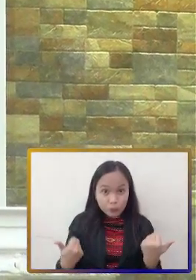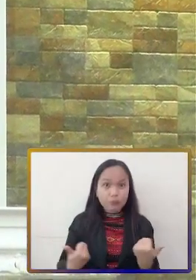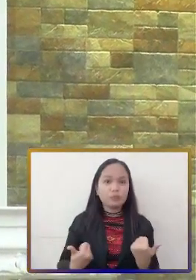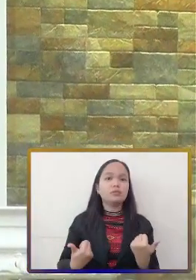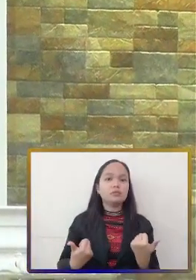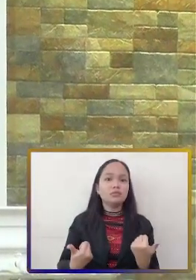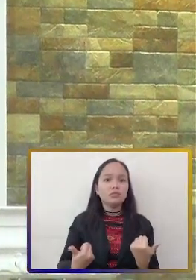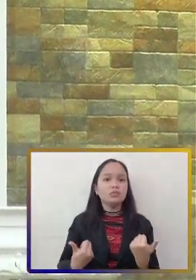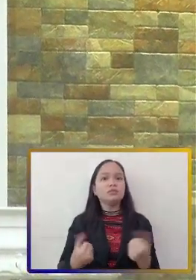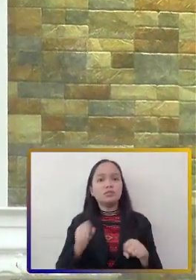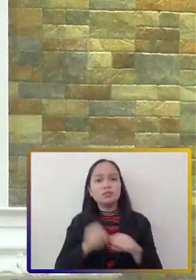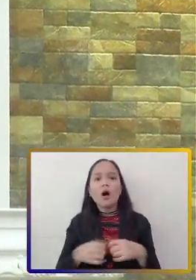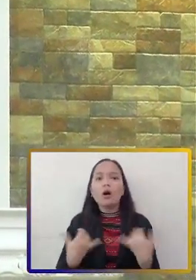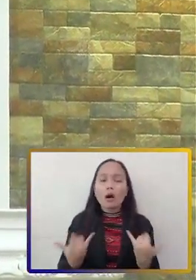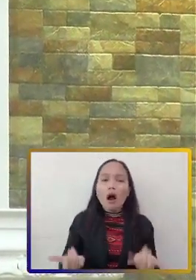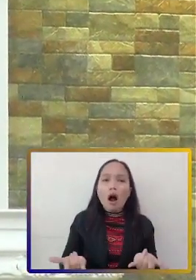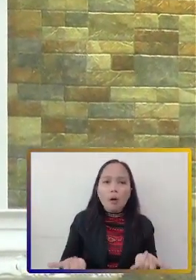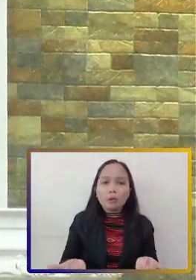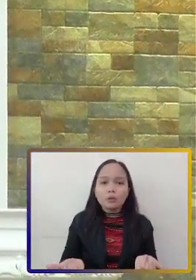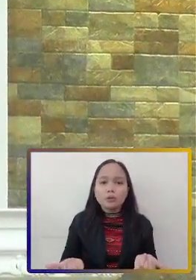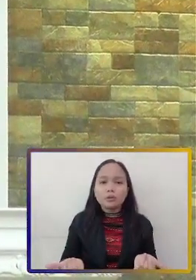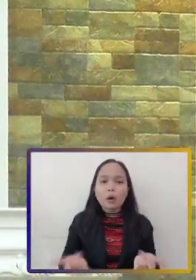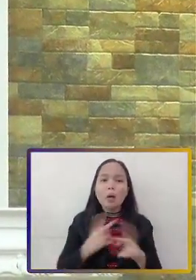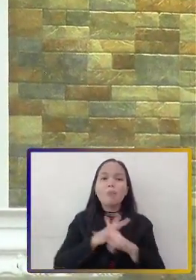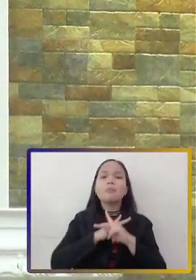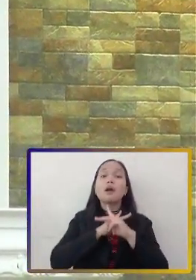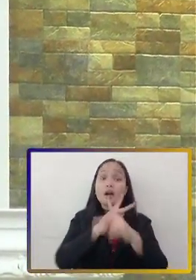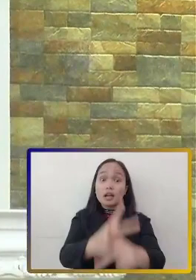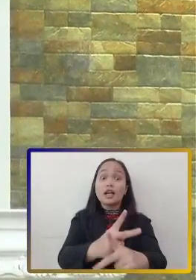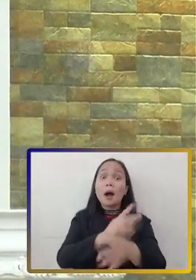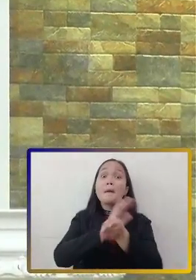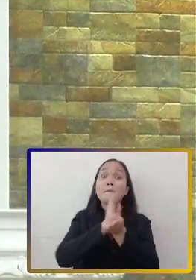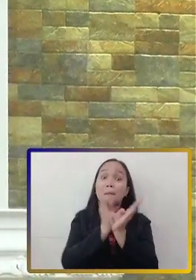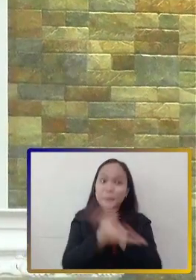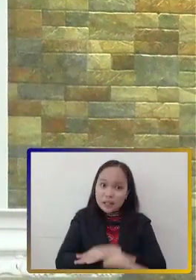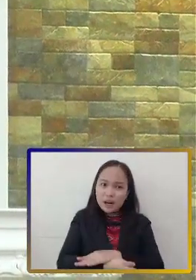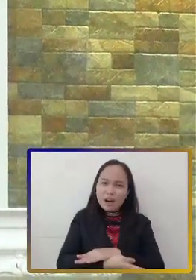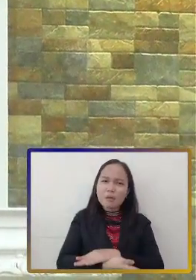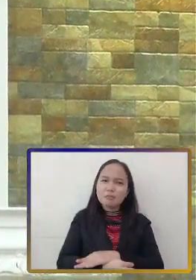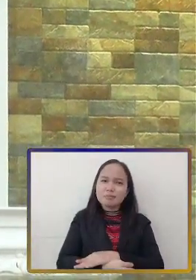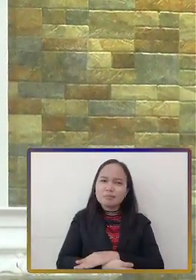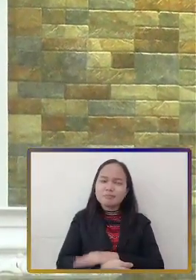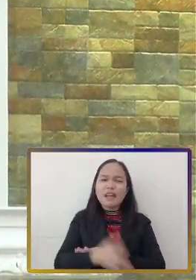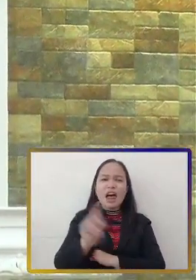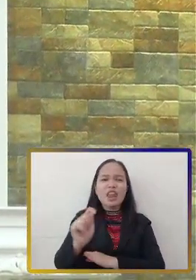So now, the protection became a threat.